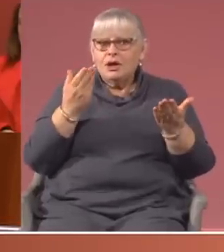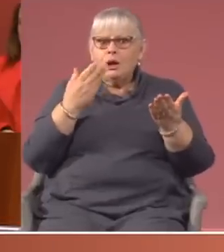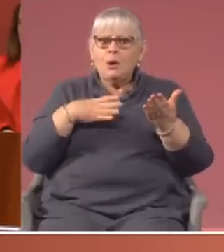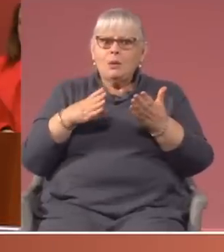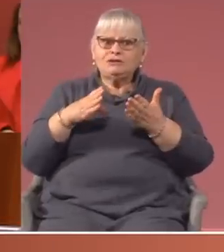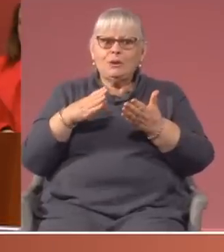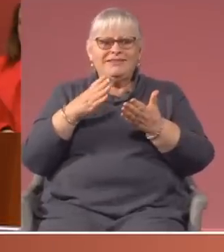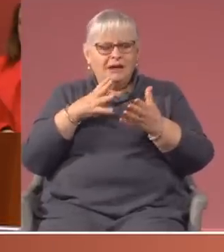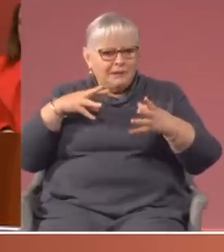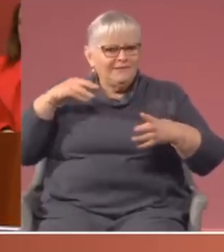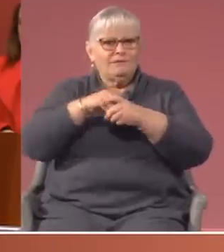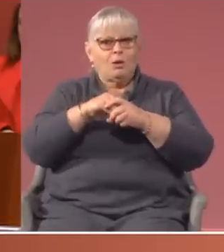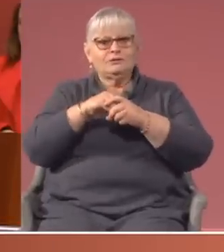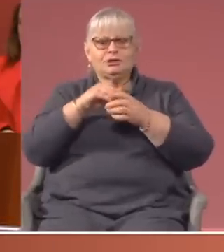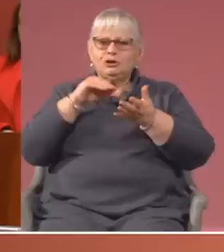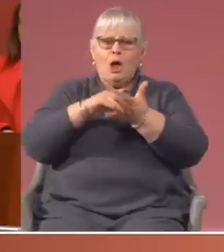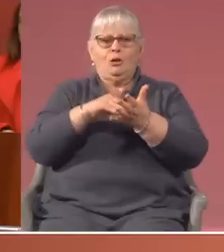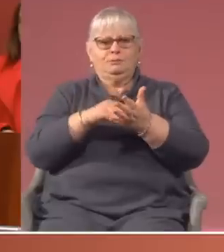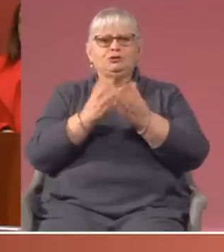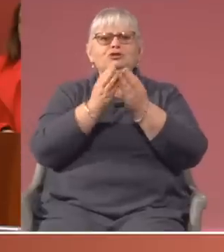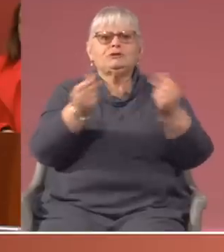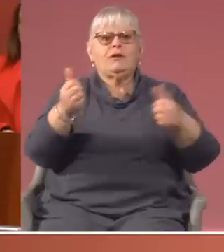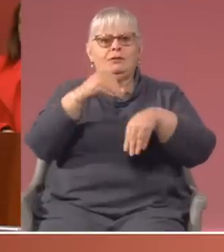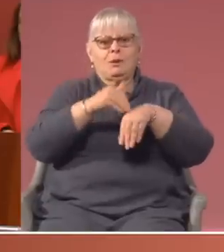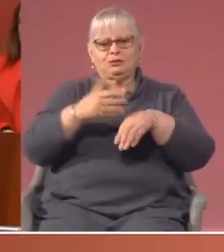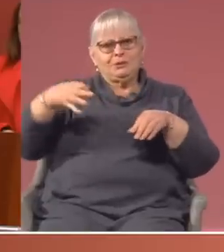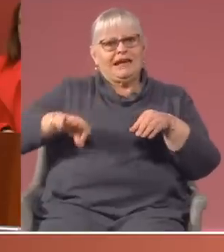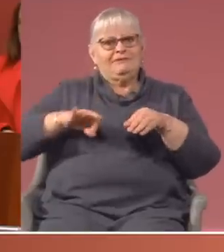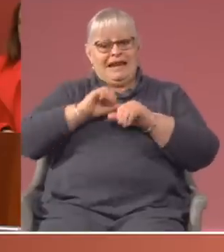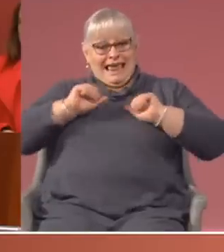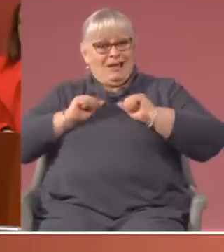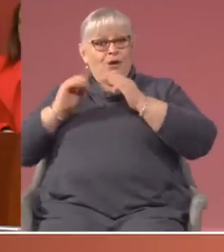and a voice in solving them for the benefit of our community and the nation.